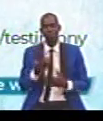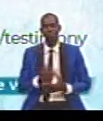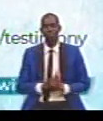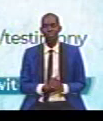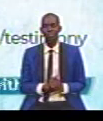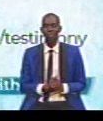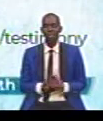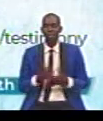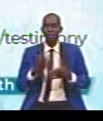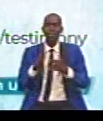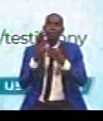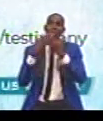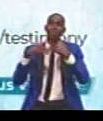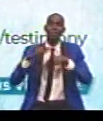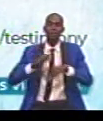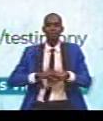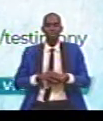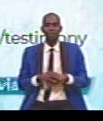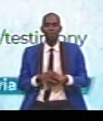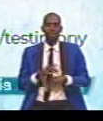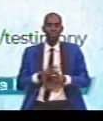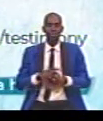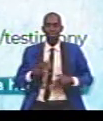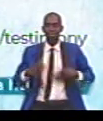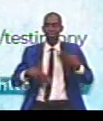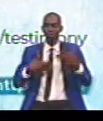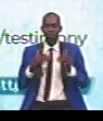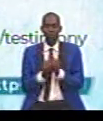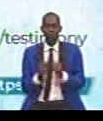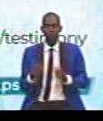Let heaven and earth rejoice with you.